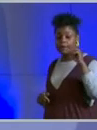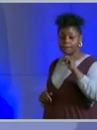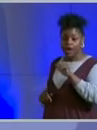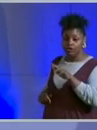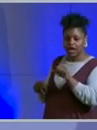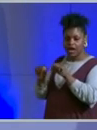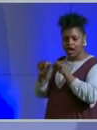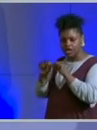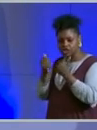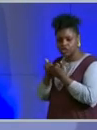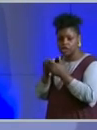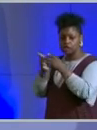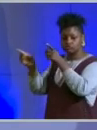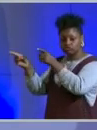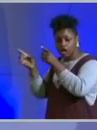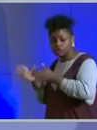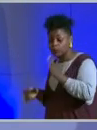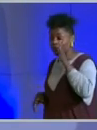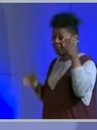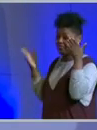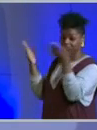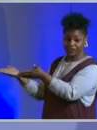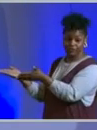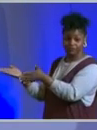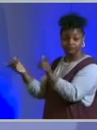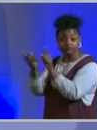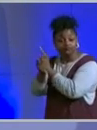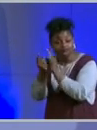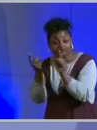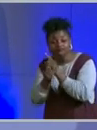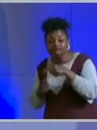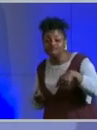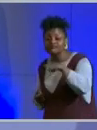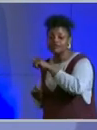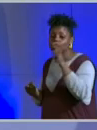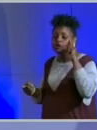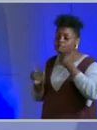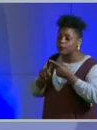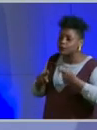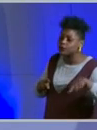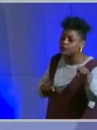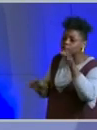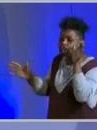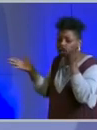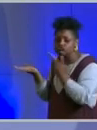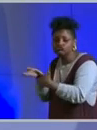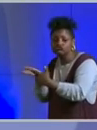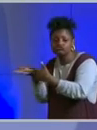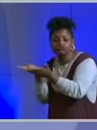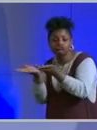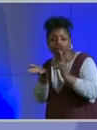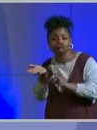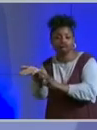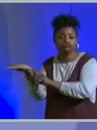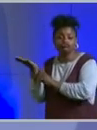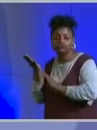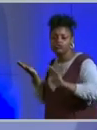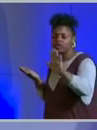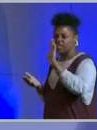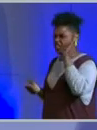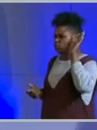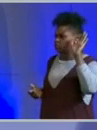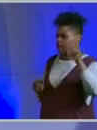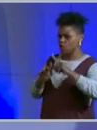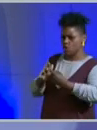be there at their offices to meet you, to talk to you, to hear from you, and you can hear their initiatives as